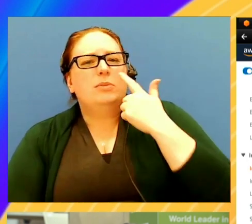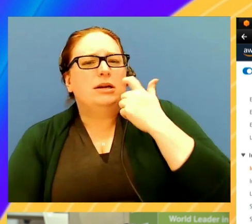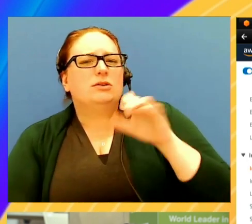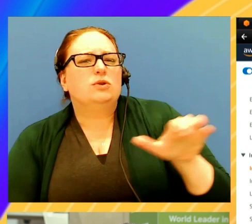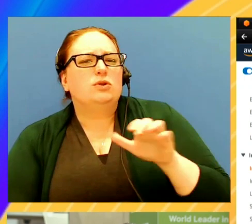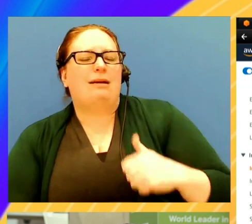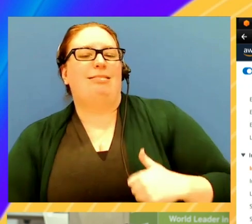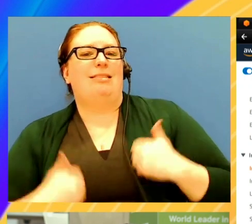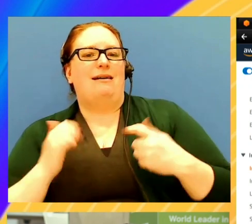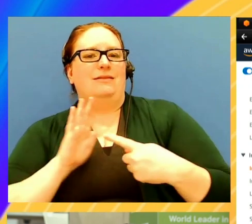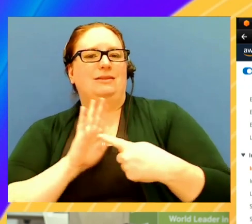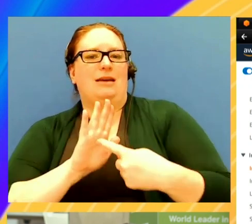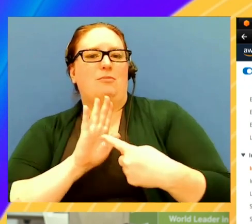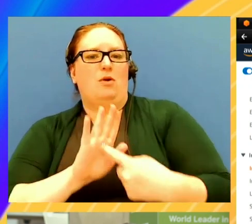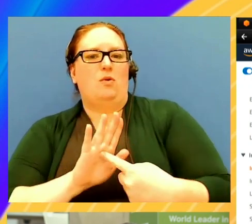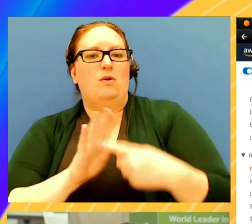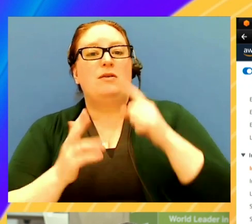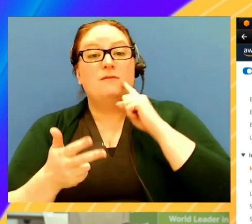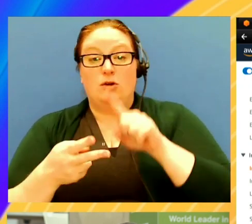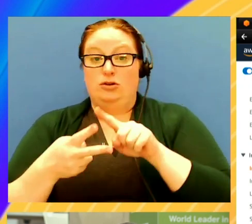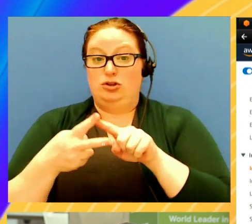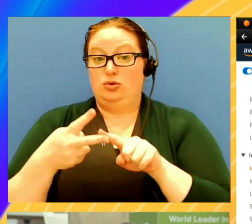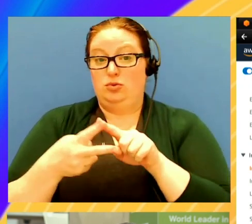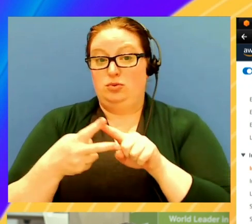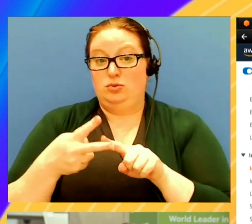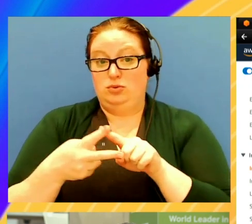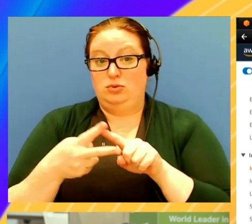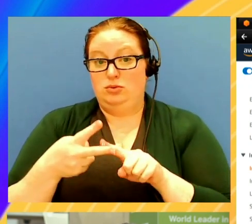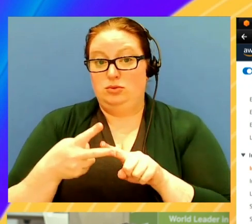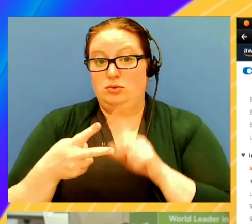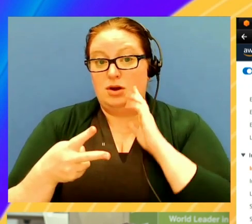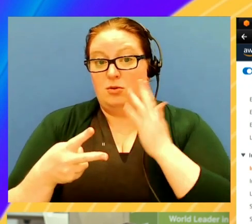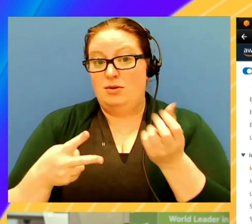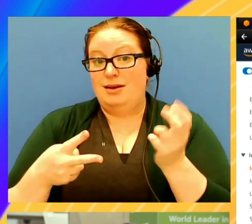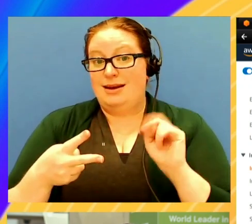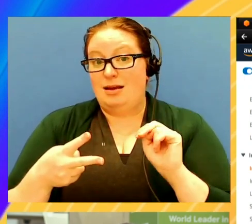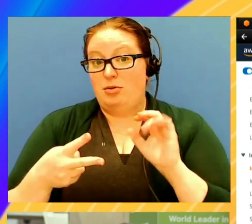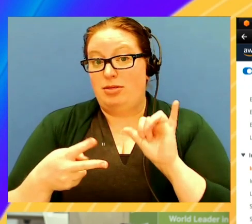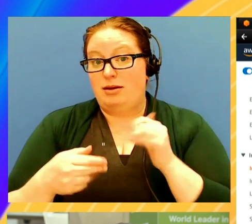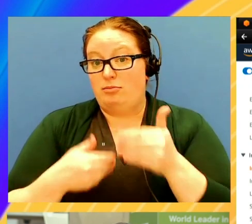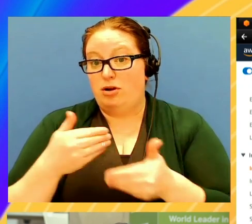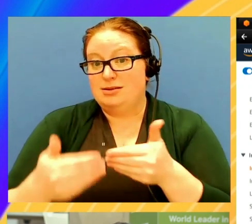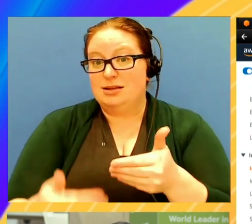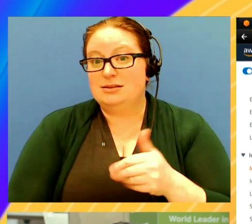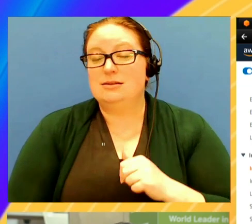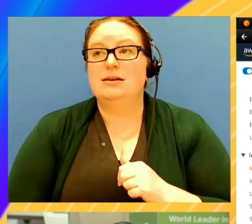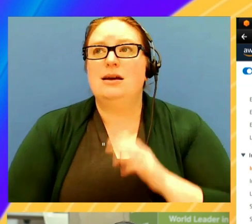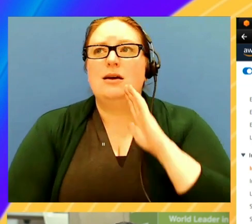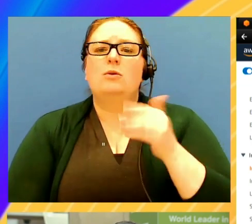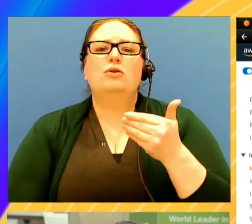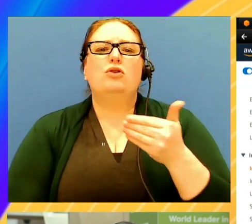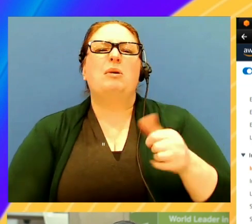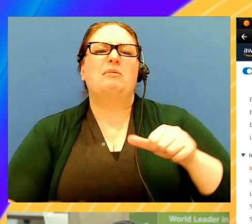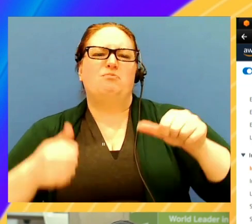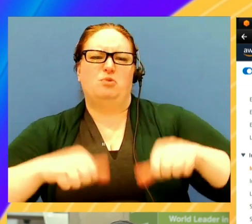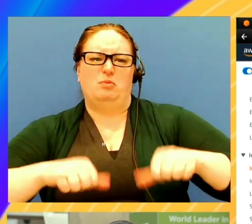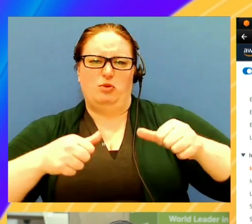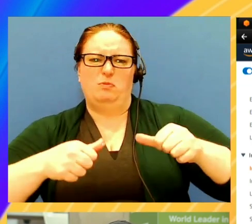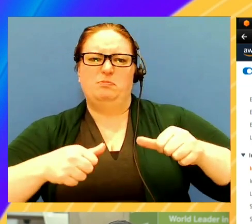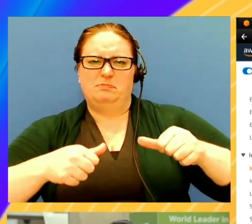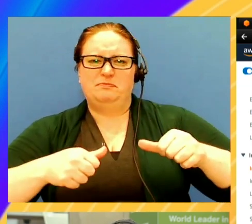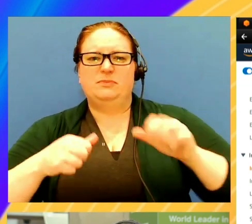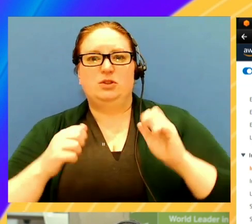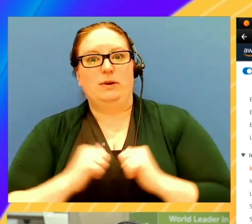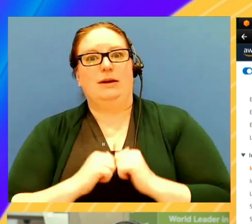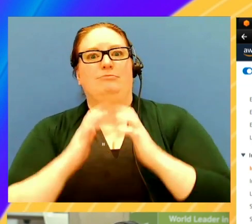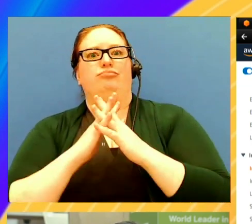demo, for 2 of these instances that I'm going to enable that process on, I'm just going to go ahead and reboot them so it kicks it up a little bit